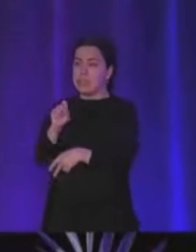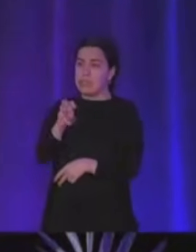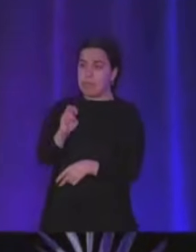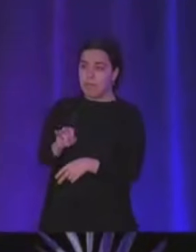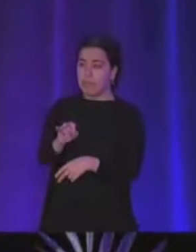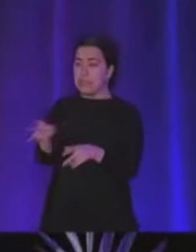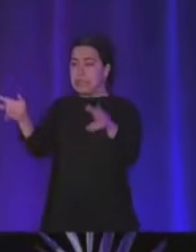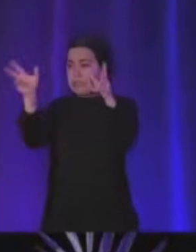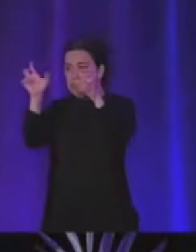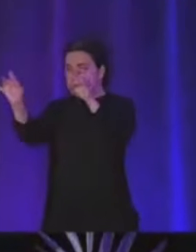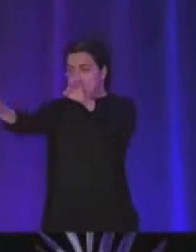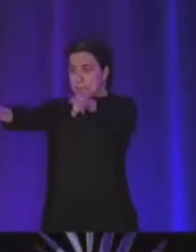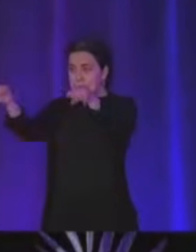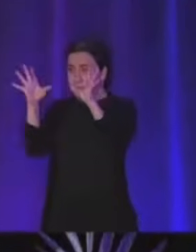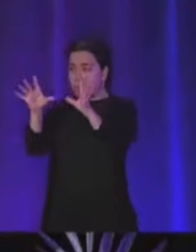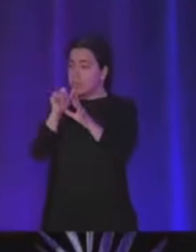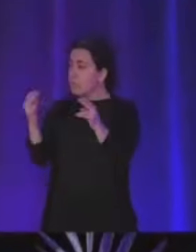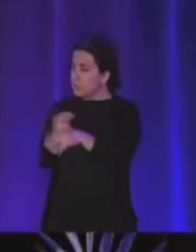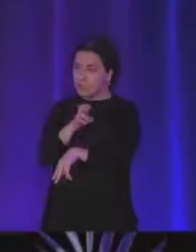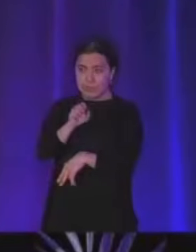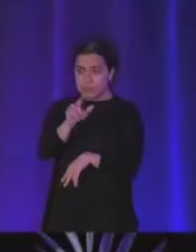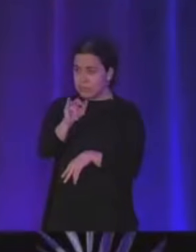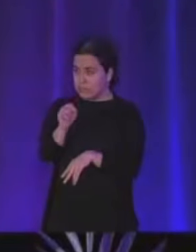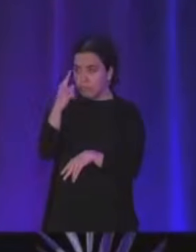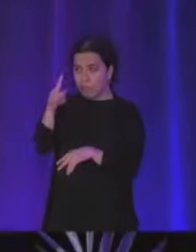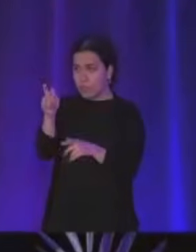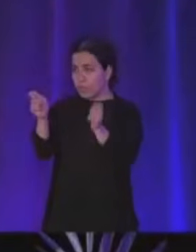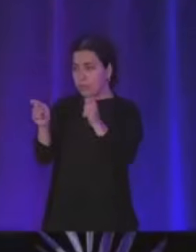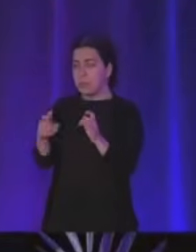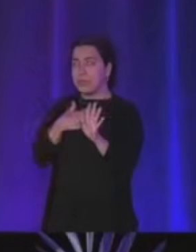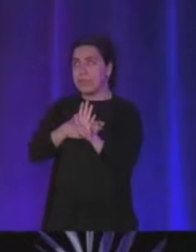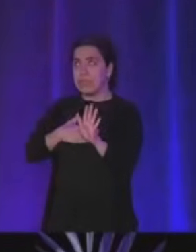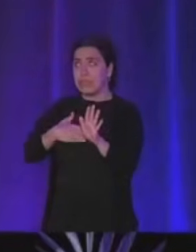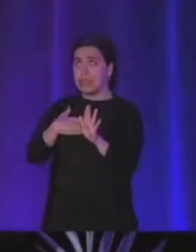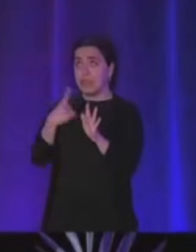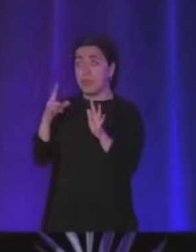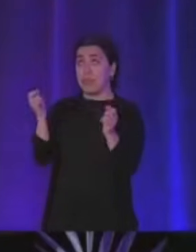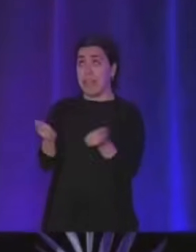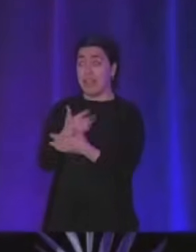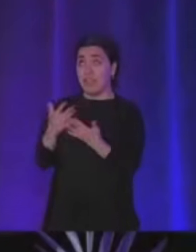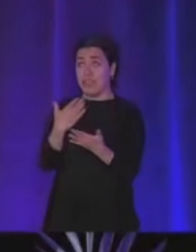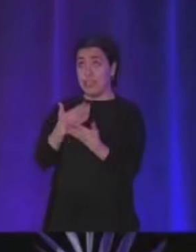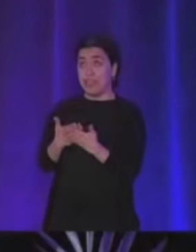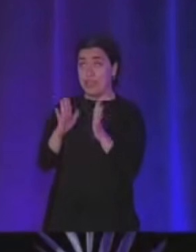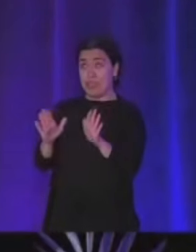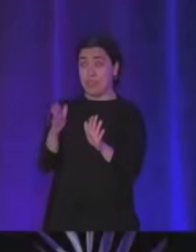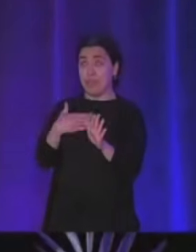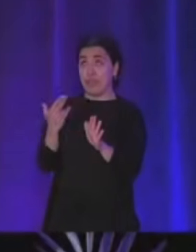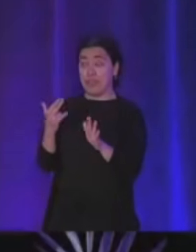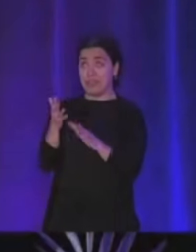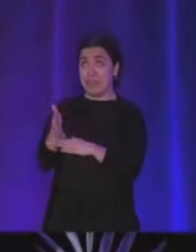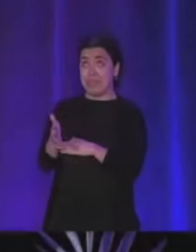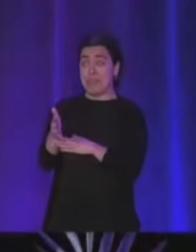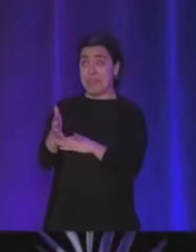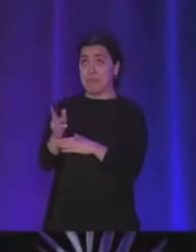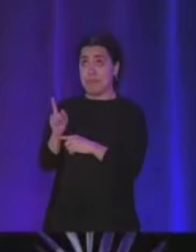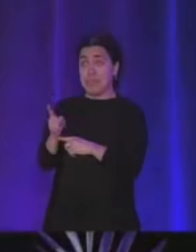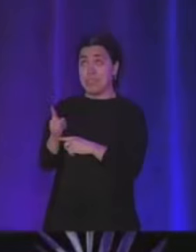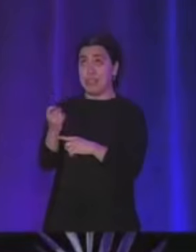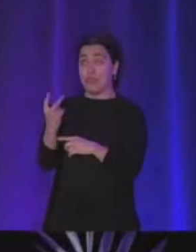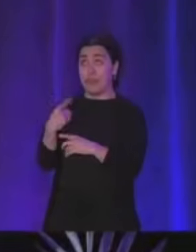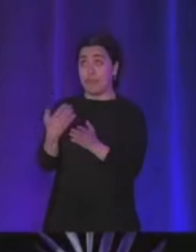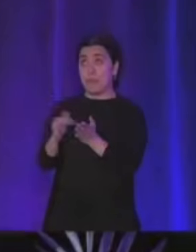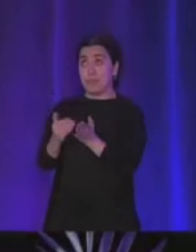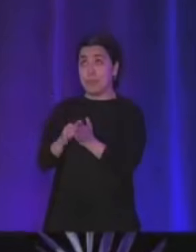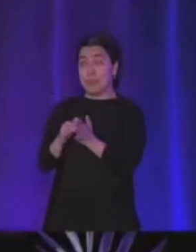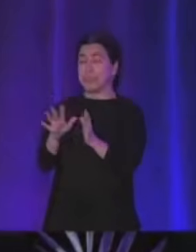bad. Don't use ESLint for formatting. Please, for the love of all that is good. I have 13 minutes left, and 12 of them are just going to be me repeating the phrase.